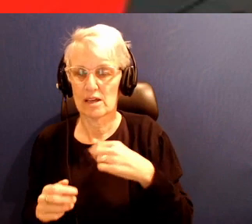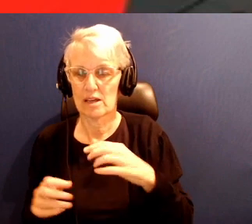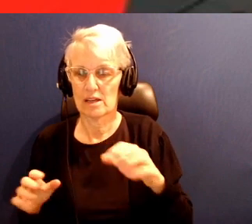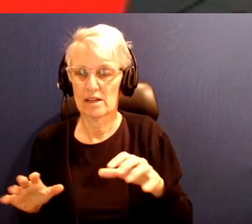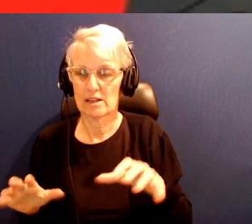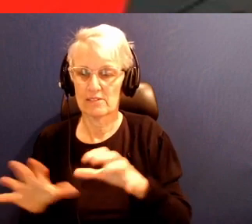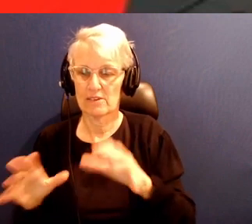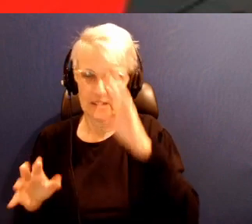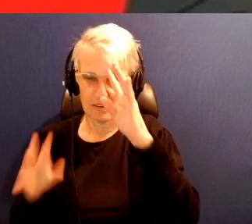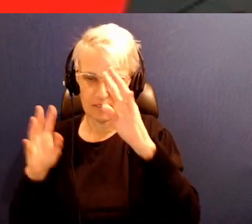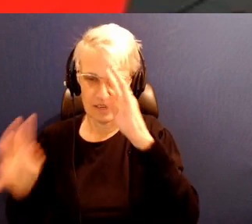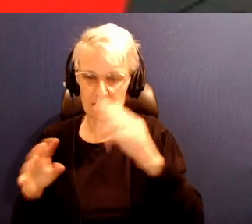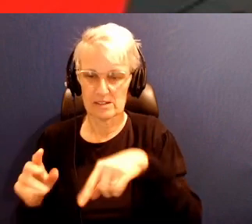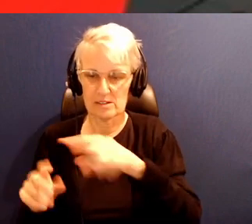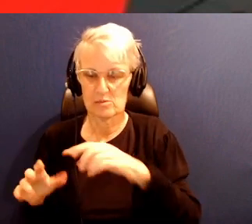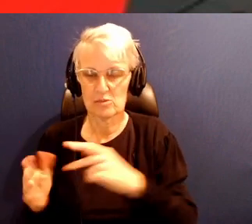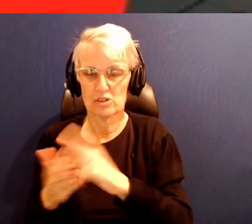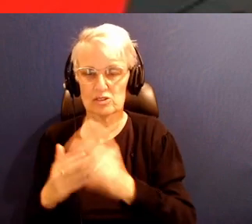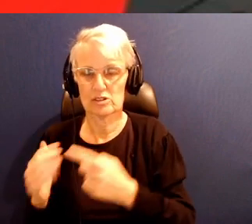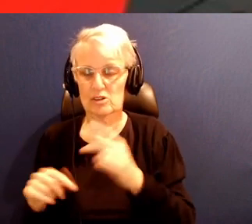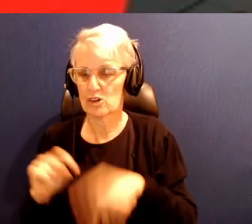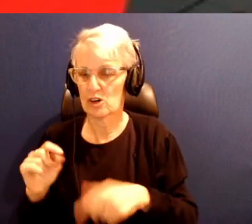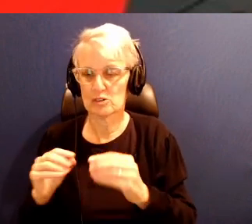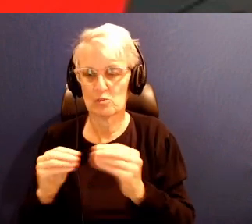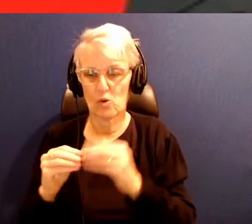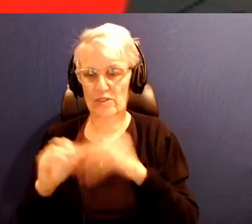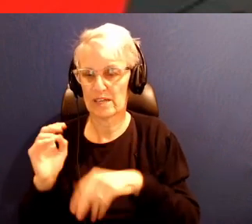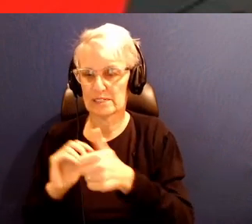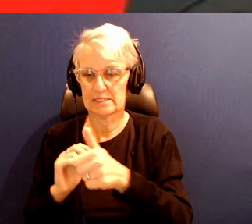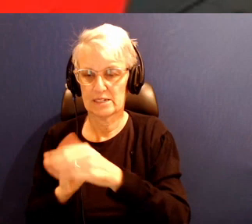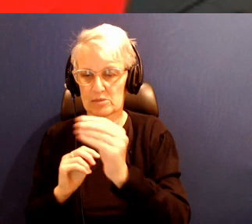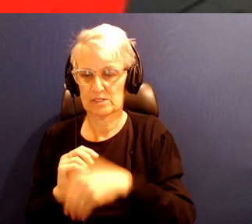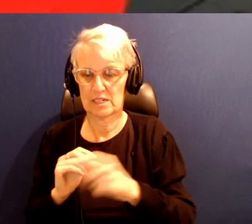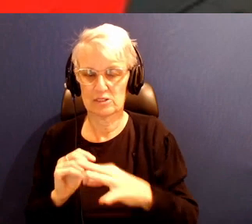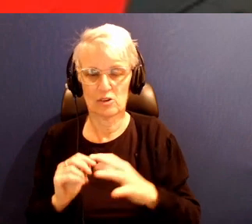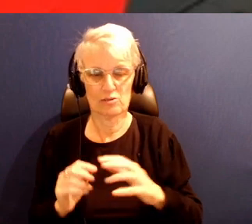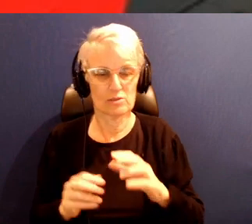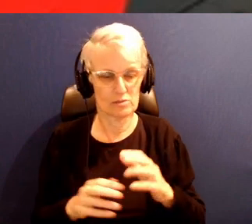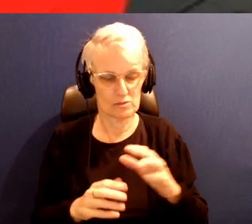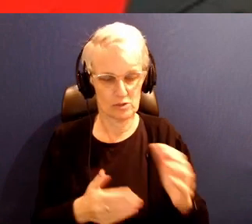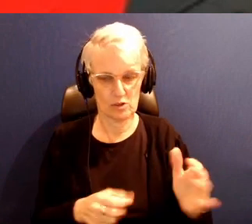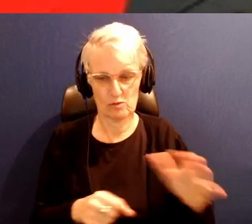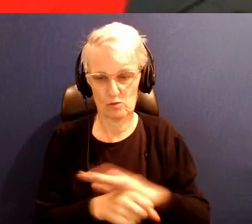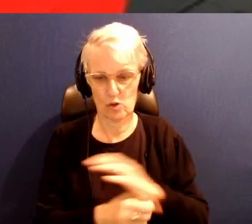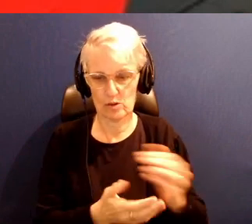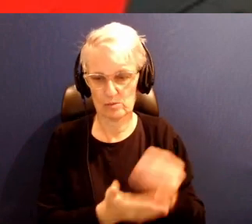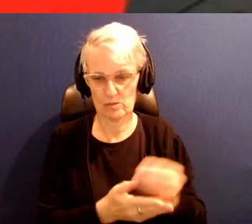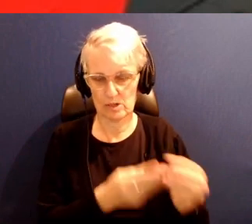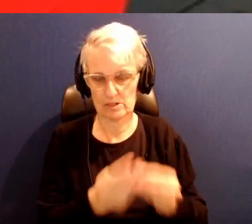project component. These costs cannot surpass 10% of the direct cost of the budget